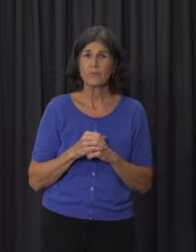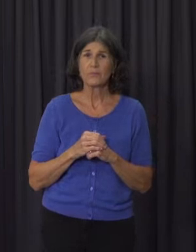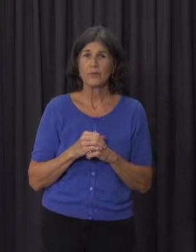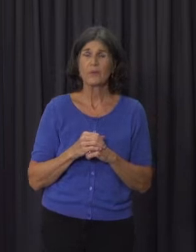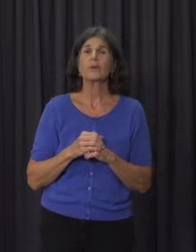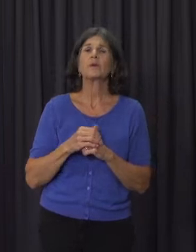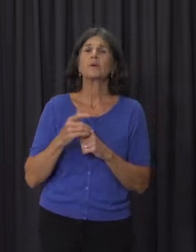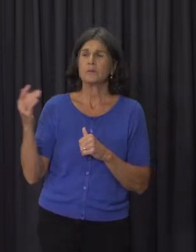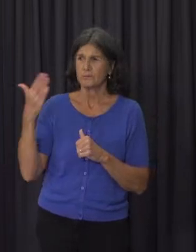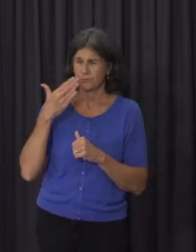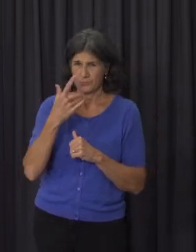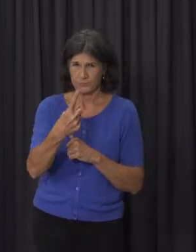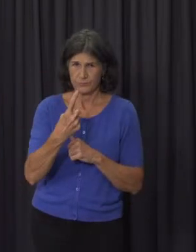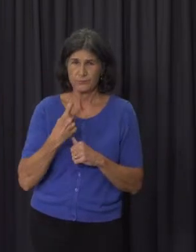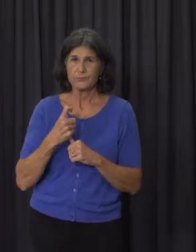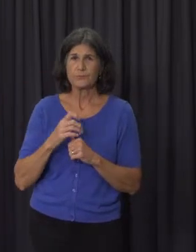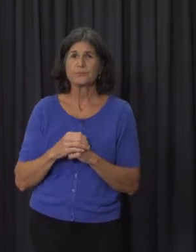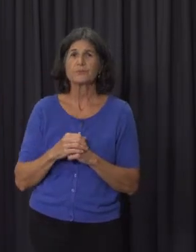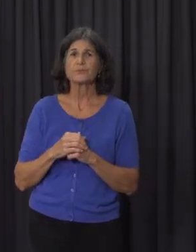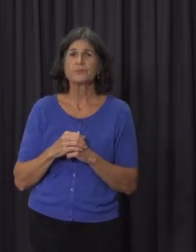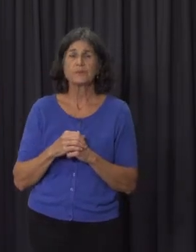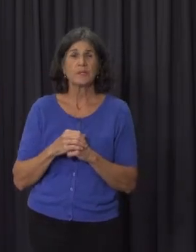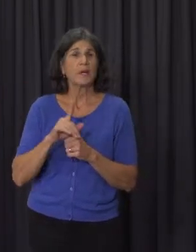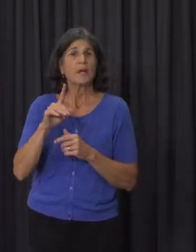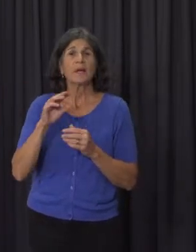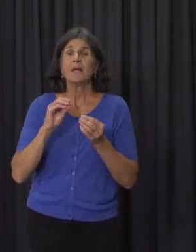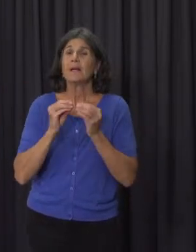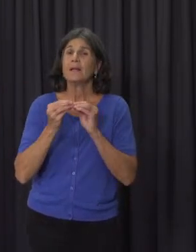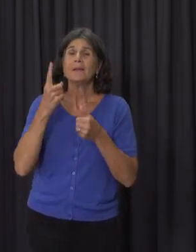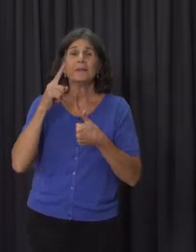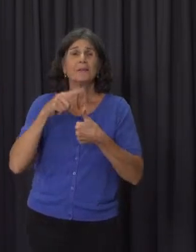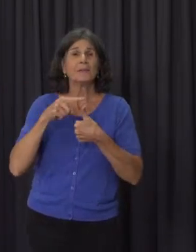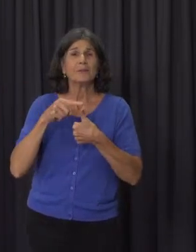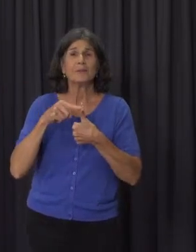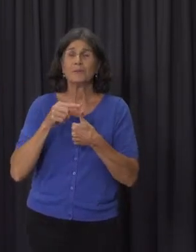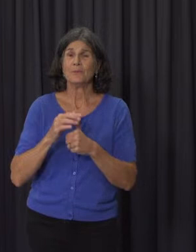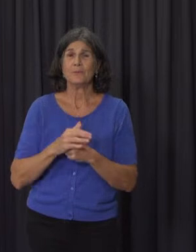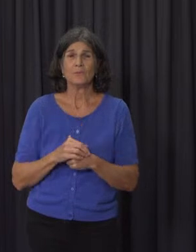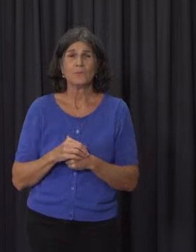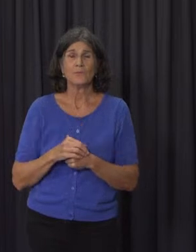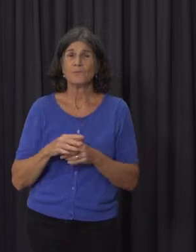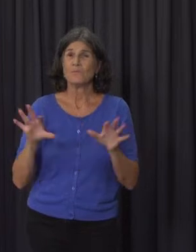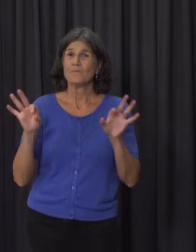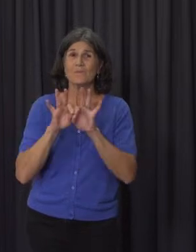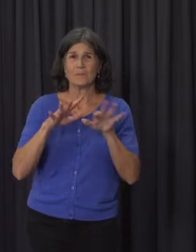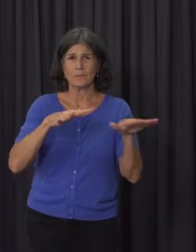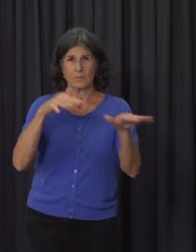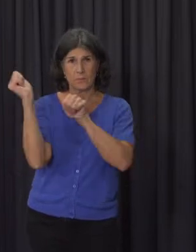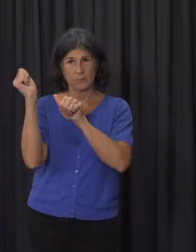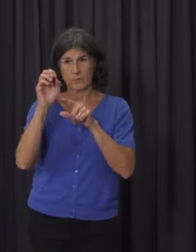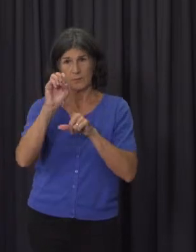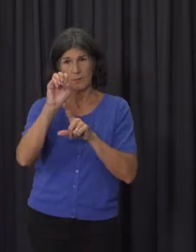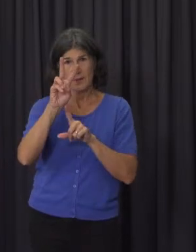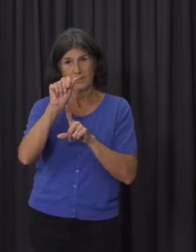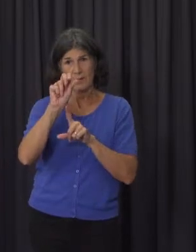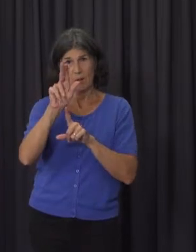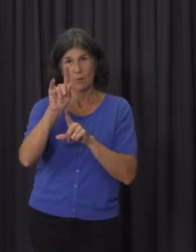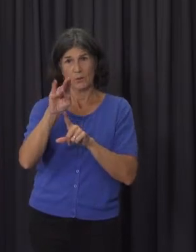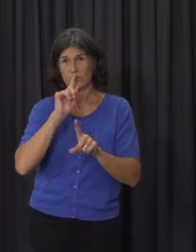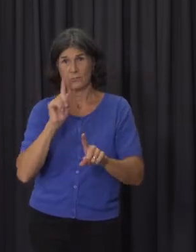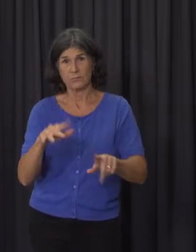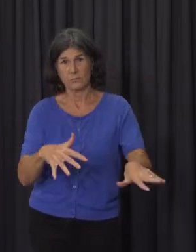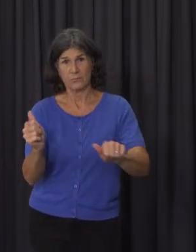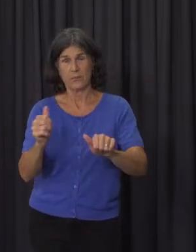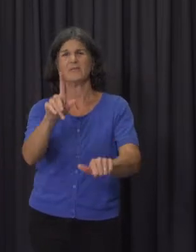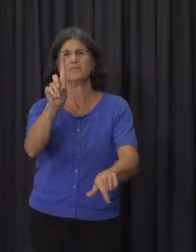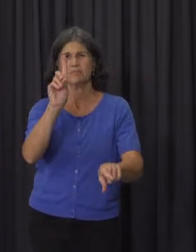foremost, we have been clear with farmers in the affected areas, farmers and ranchers with livestock, to